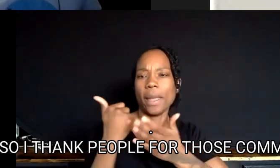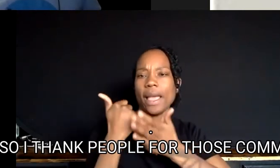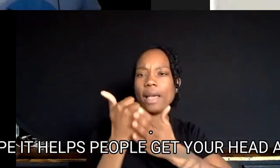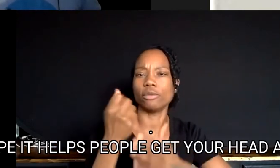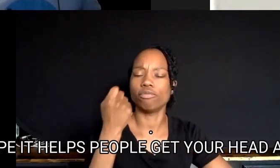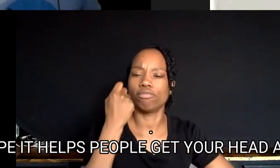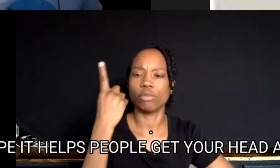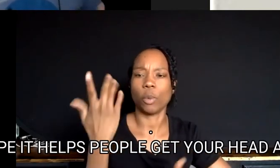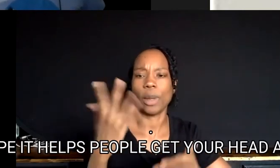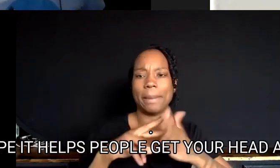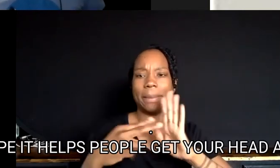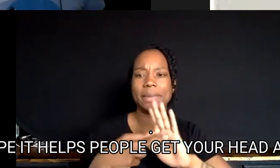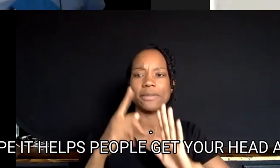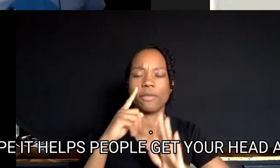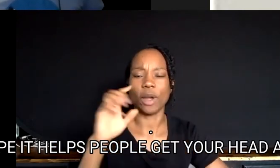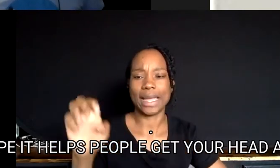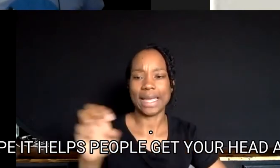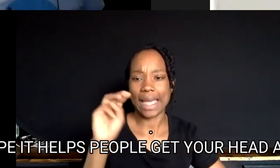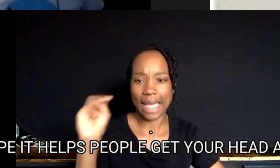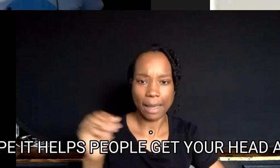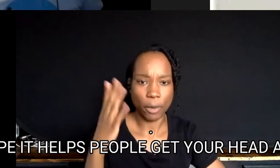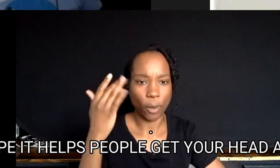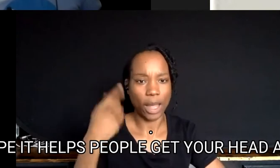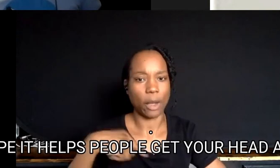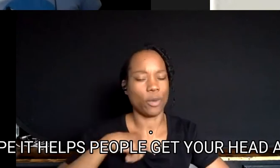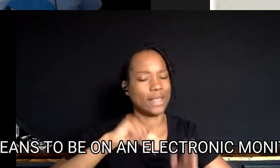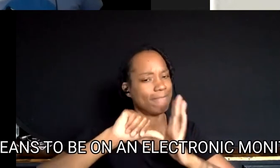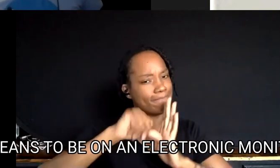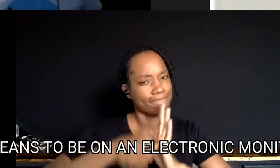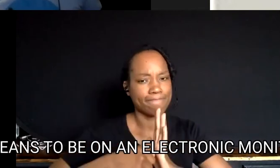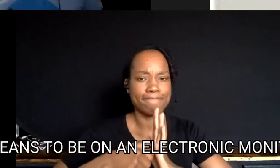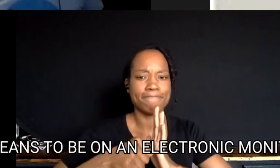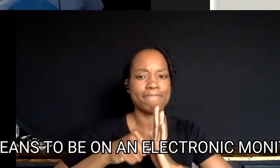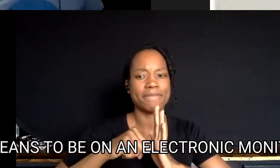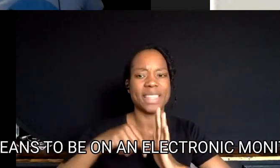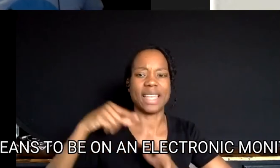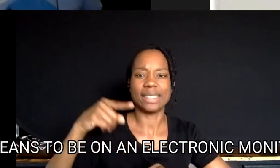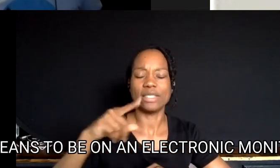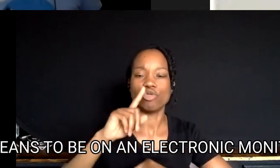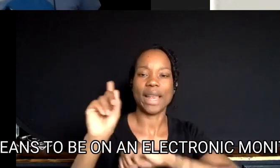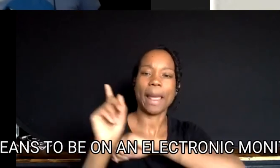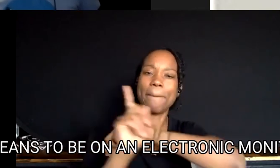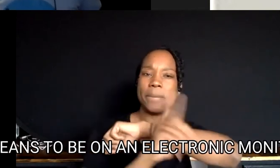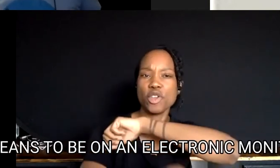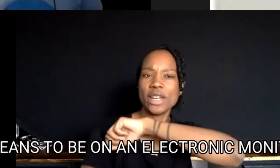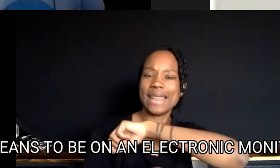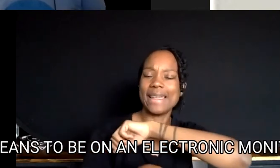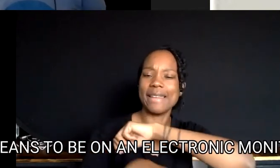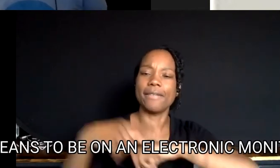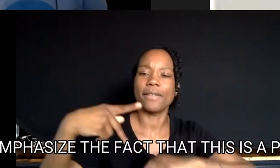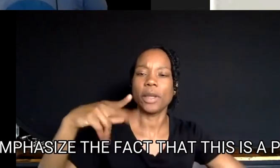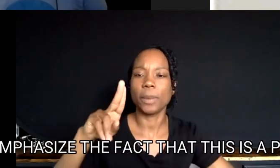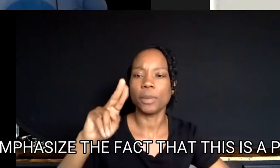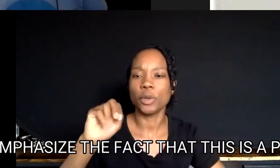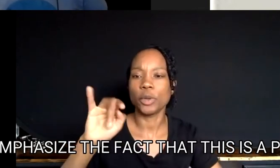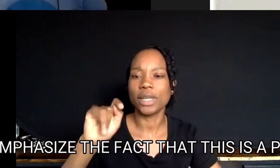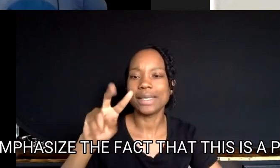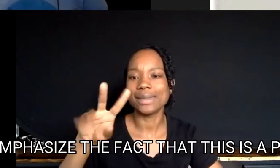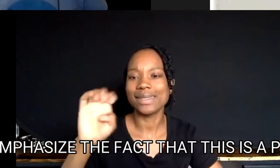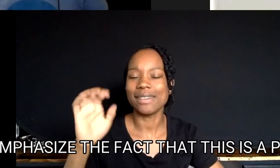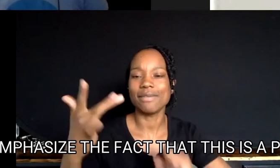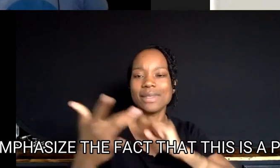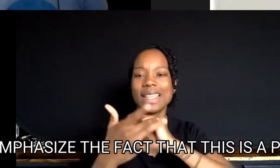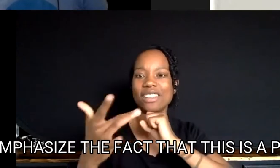an electronic monitor and why we emphasize the fact that this is a punitive technology, that is an alternative form of